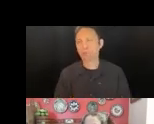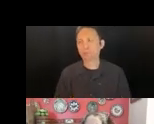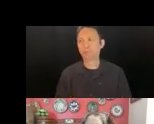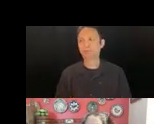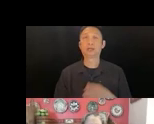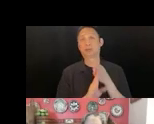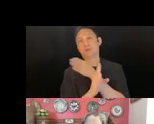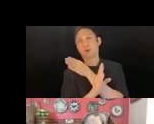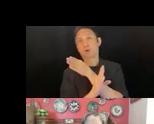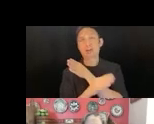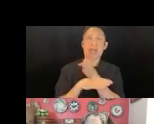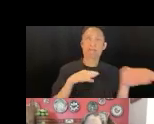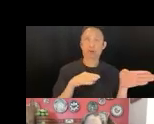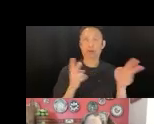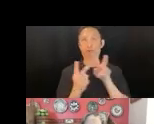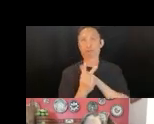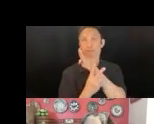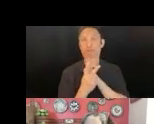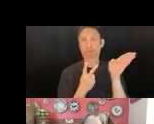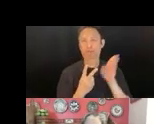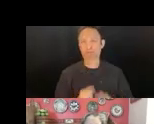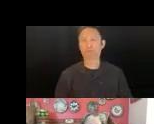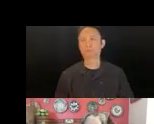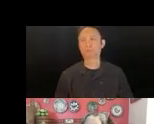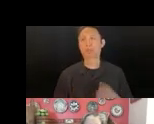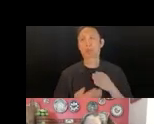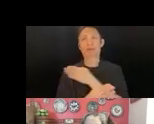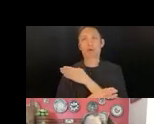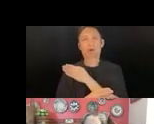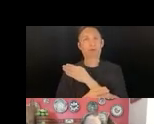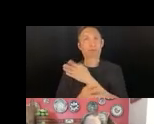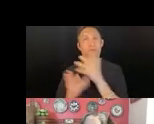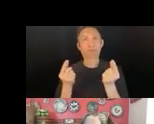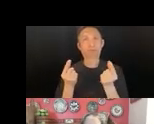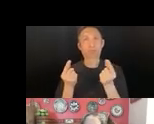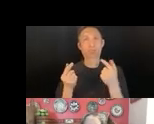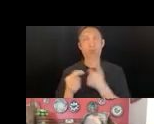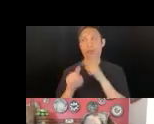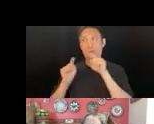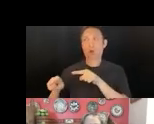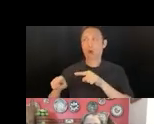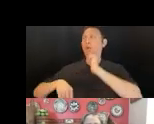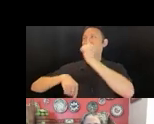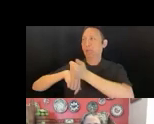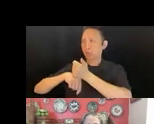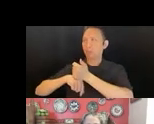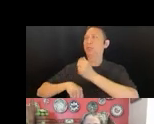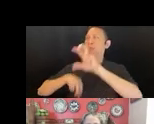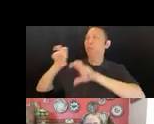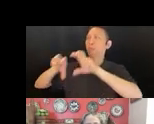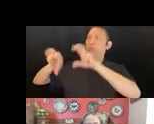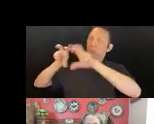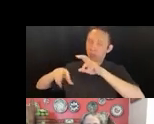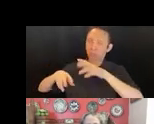after. Before, we have the installation happening. We have the art handling team,